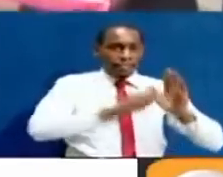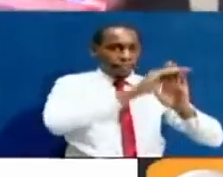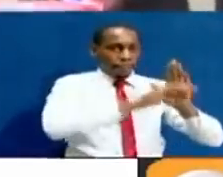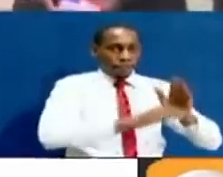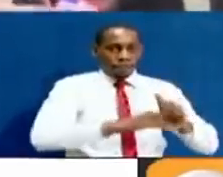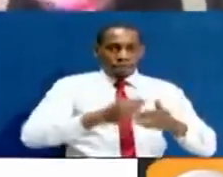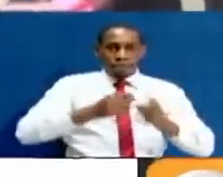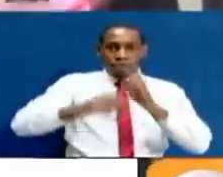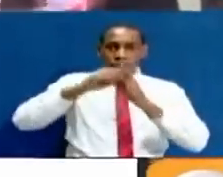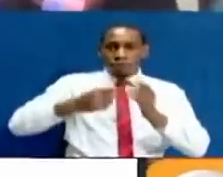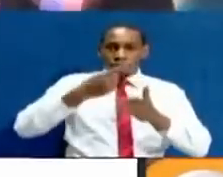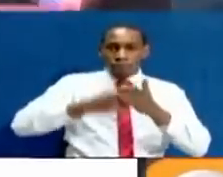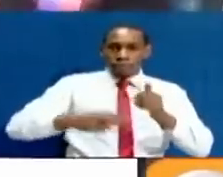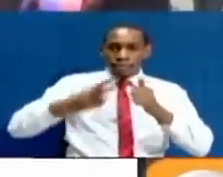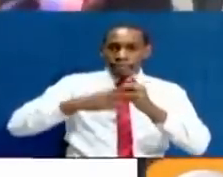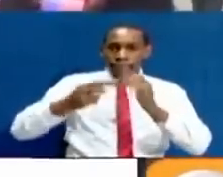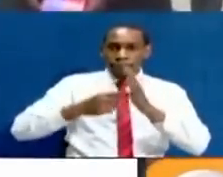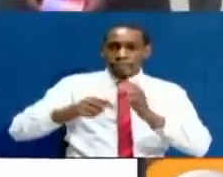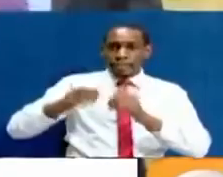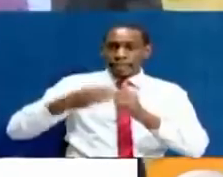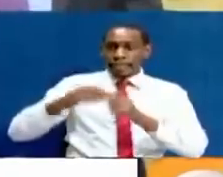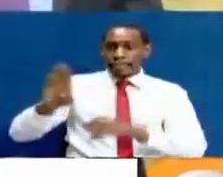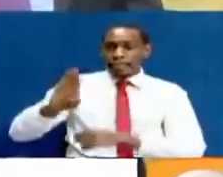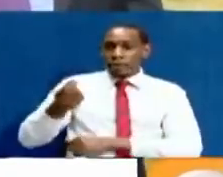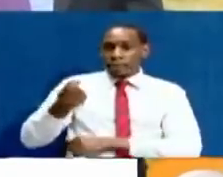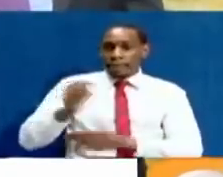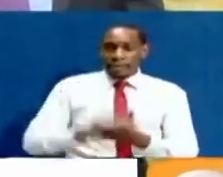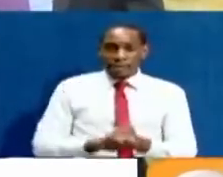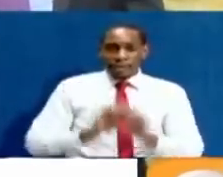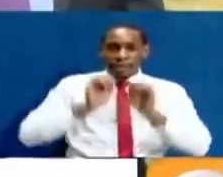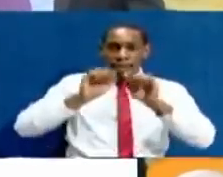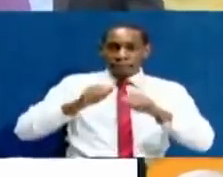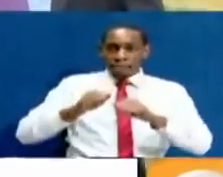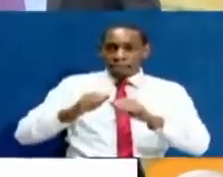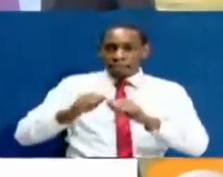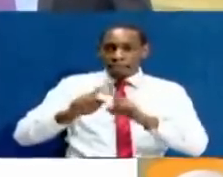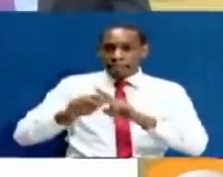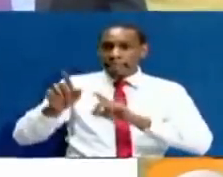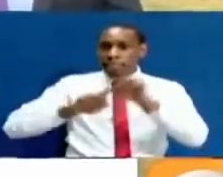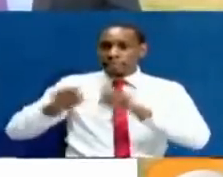at a total cost of 7.8 billion shillings. Unaweza kutoka Loitoktok,